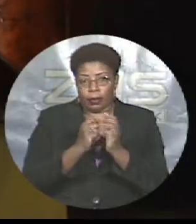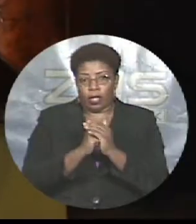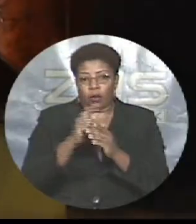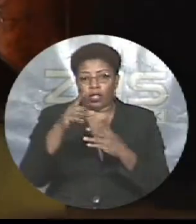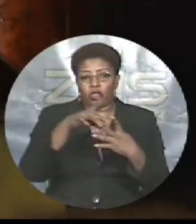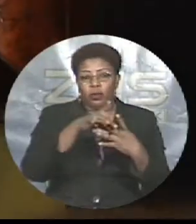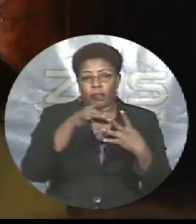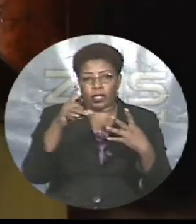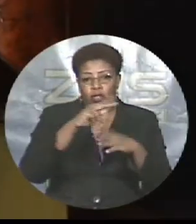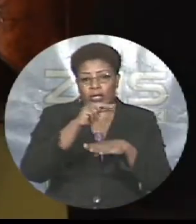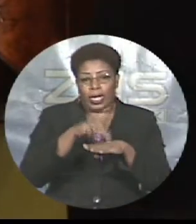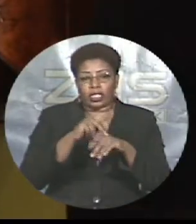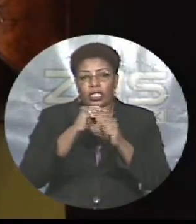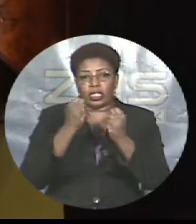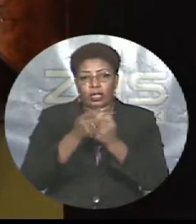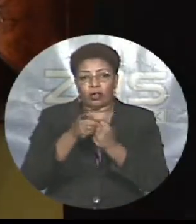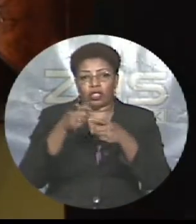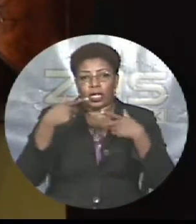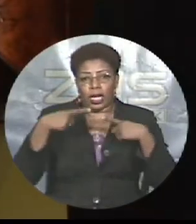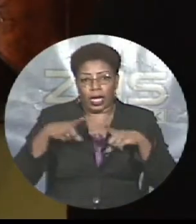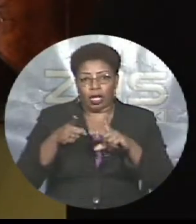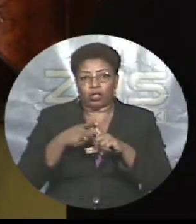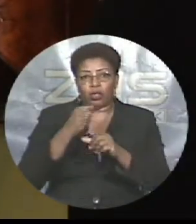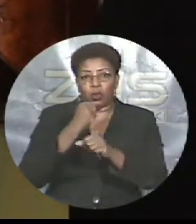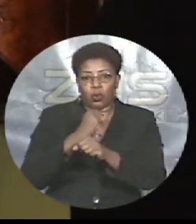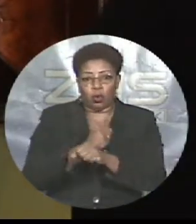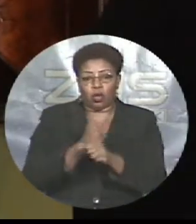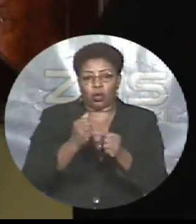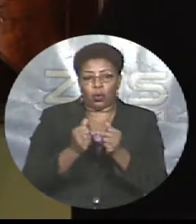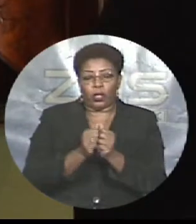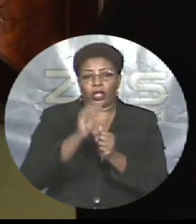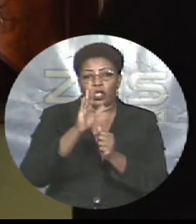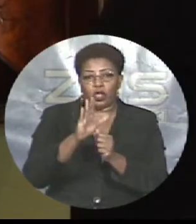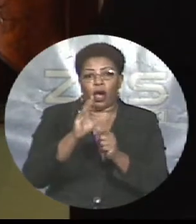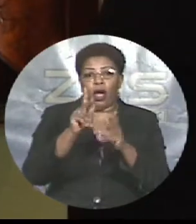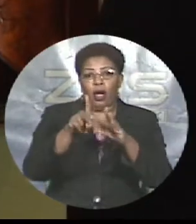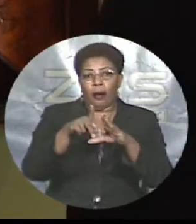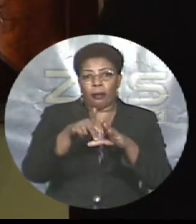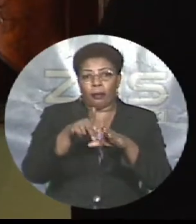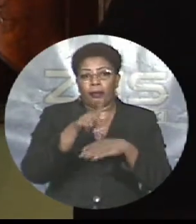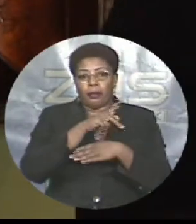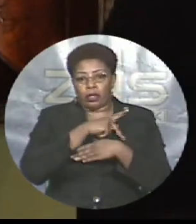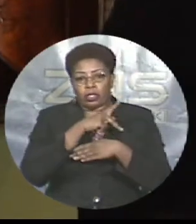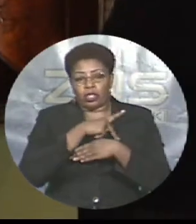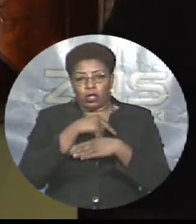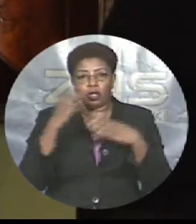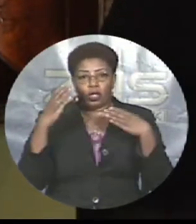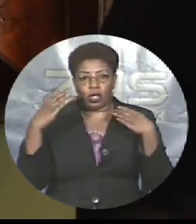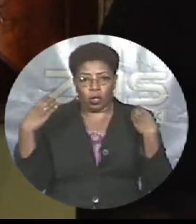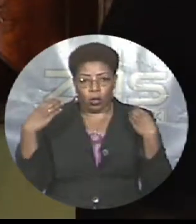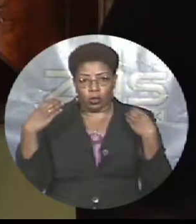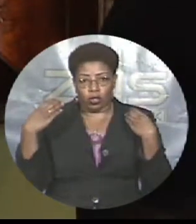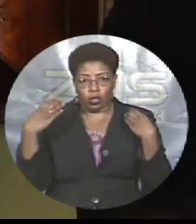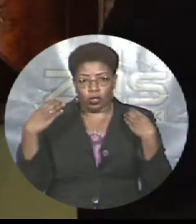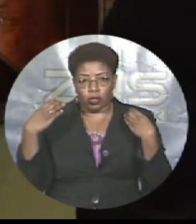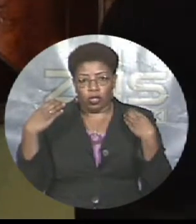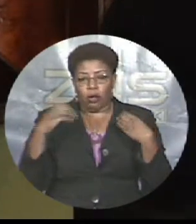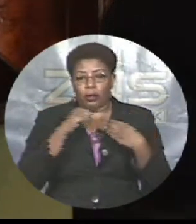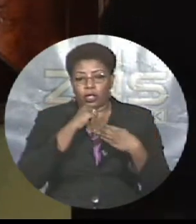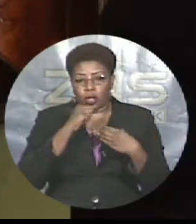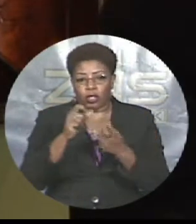you should be still be able to allow to work with your personal coach, but not to the detriment of the